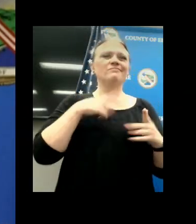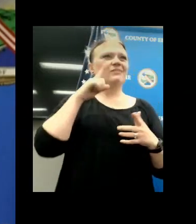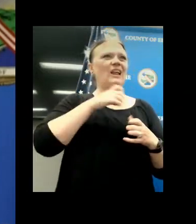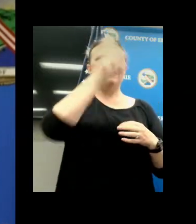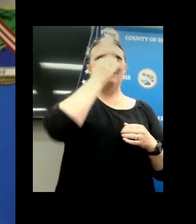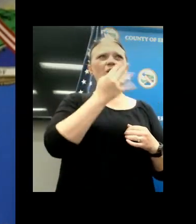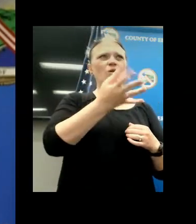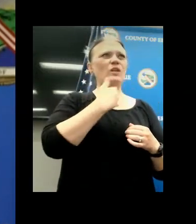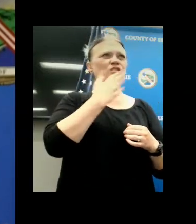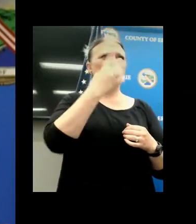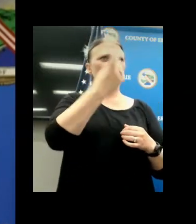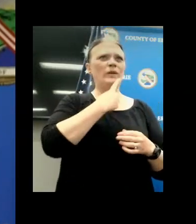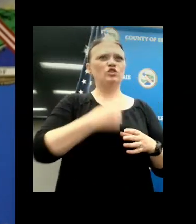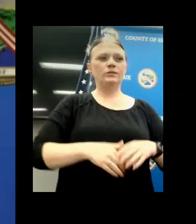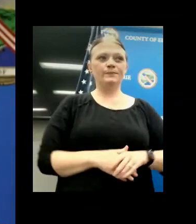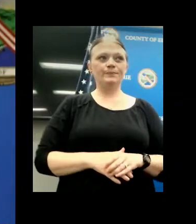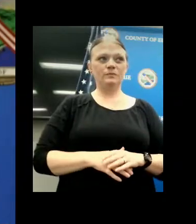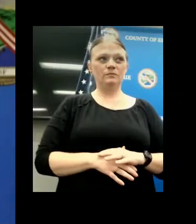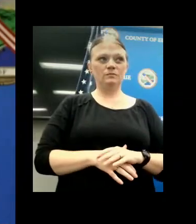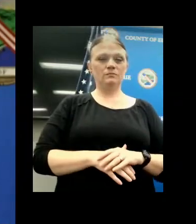have to get back to you on that. Good question.